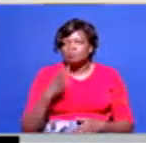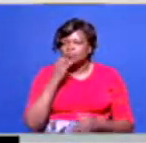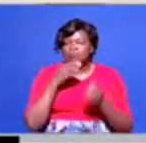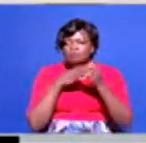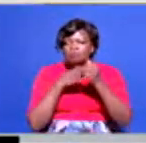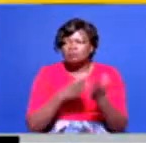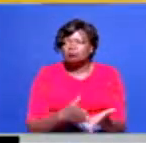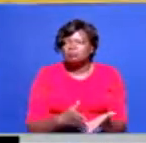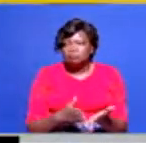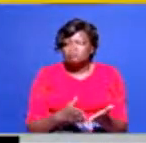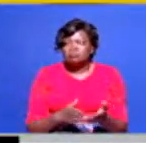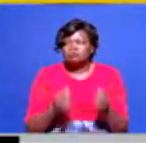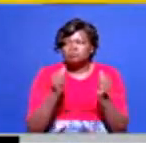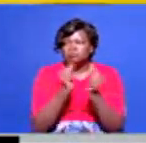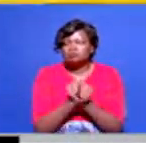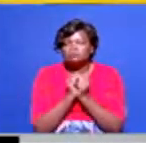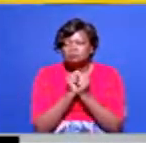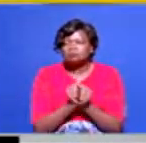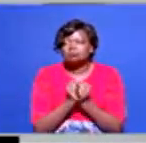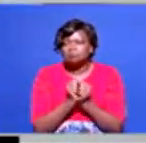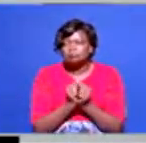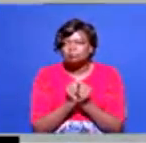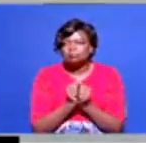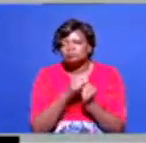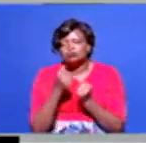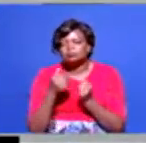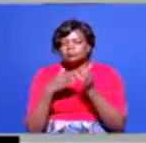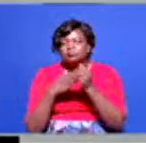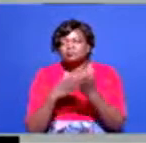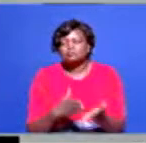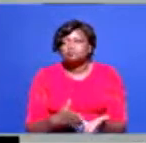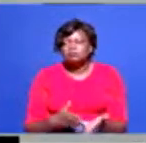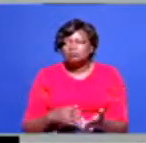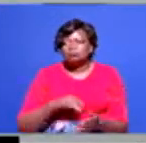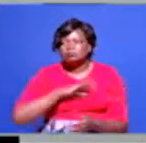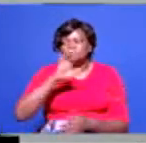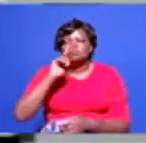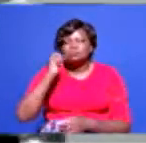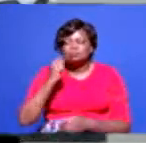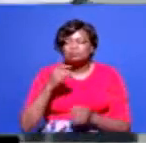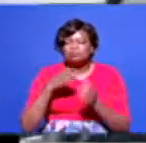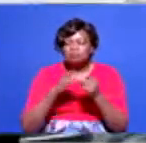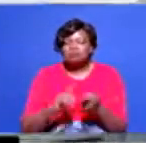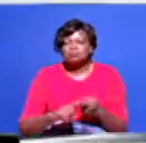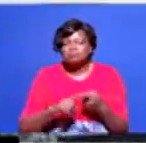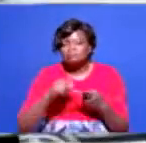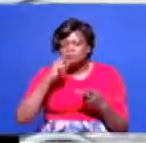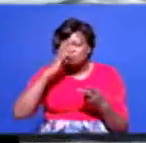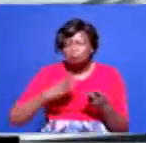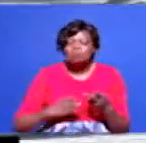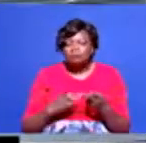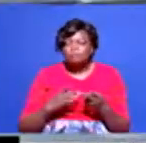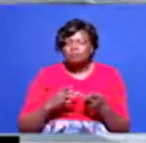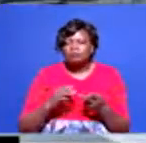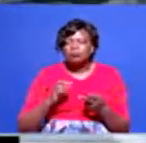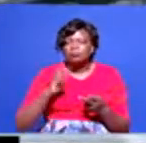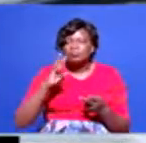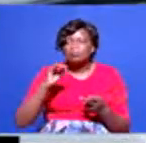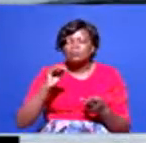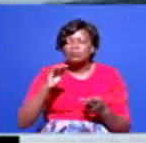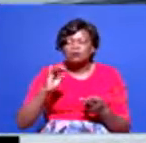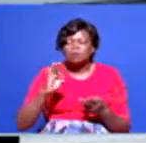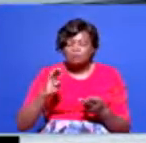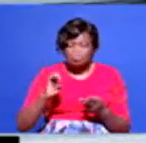is accompanied by, among other leaders, NARC Kenya leader Martha Karua, Governors Wycliffe Oparanya, Diritu Murithi,